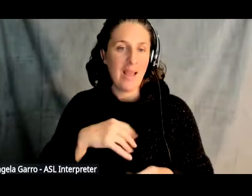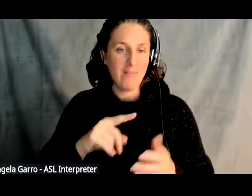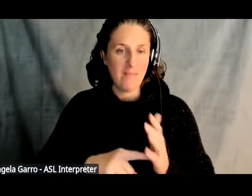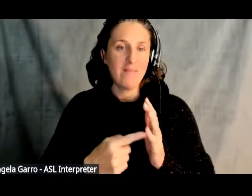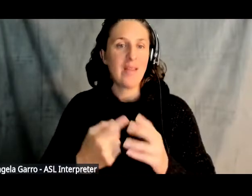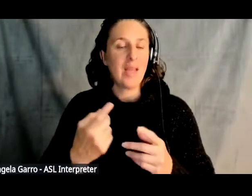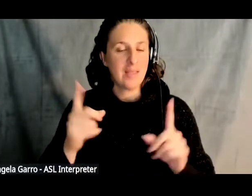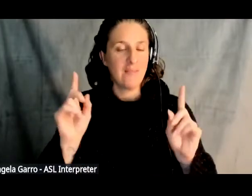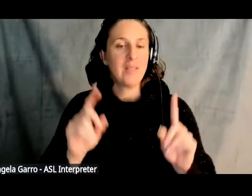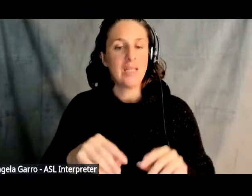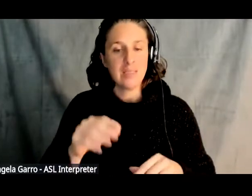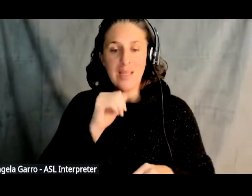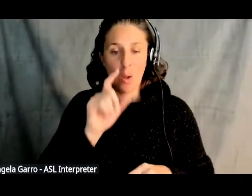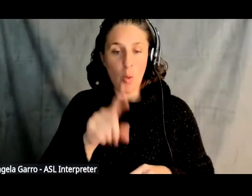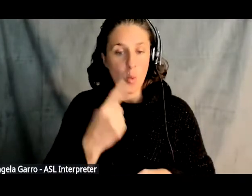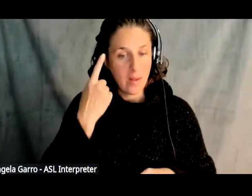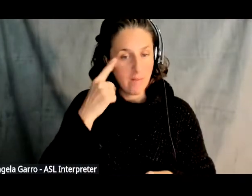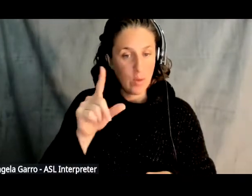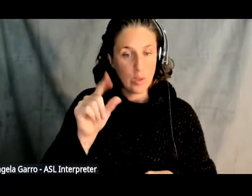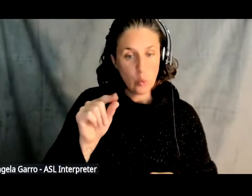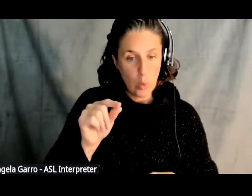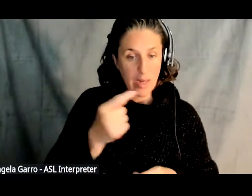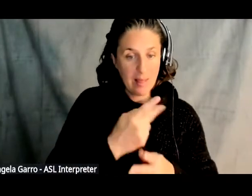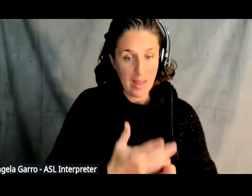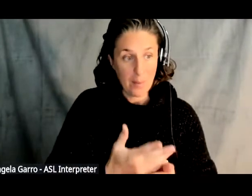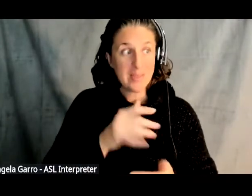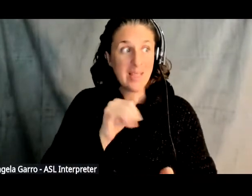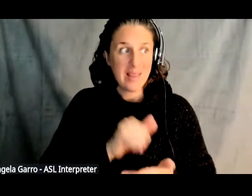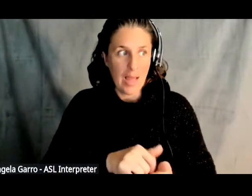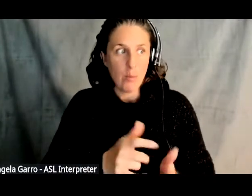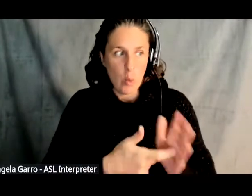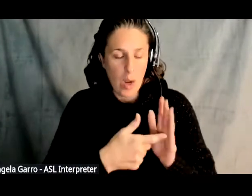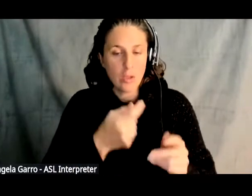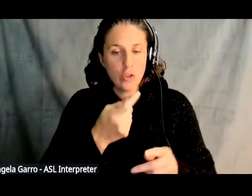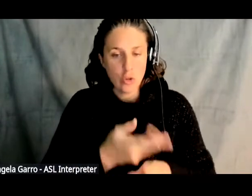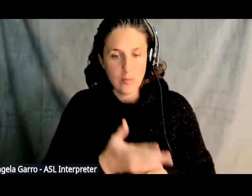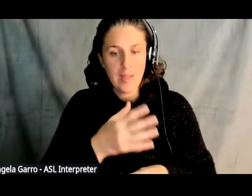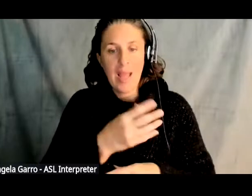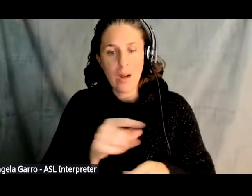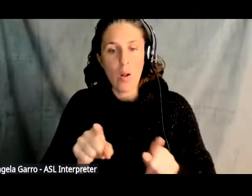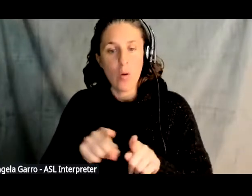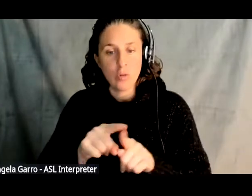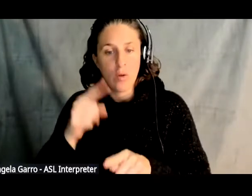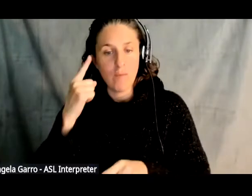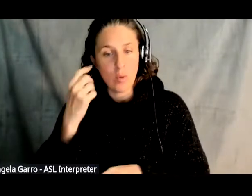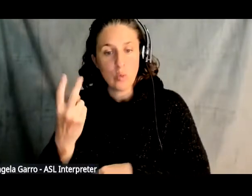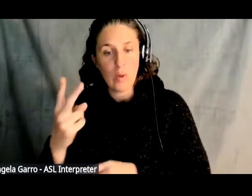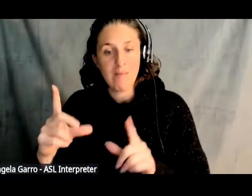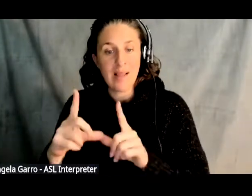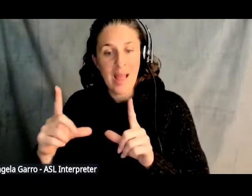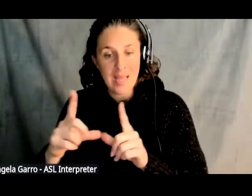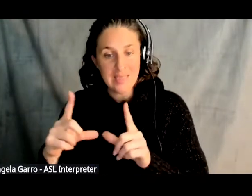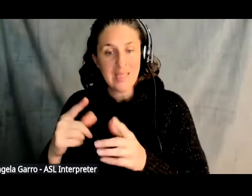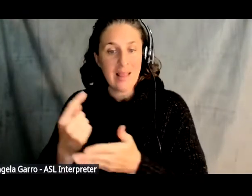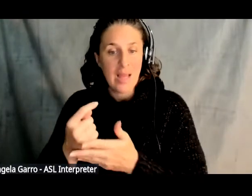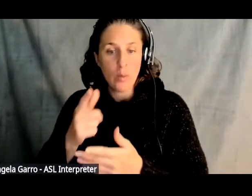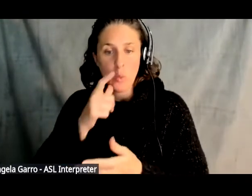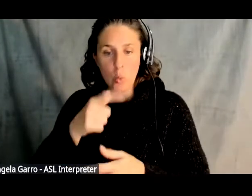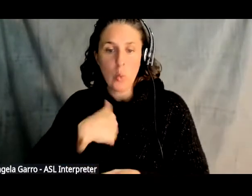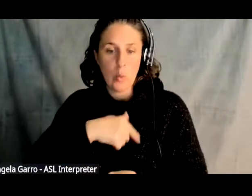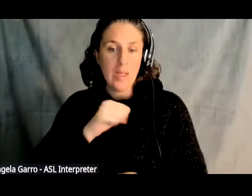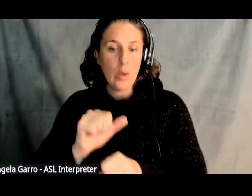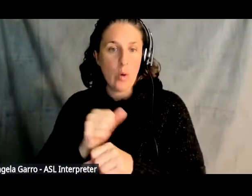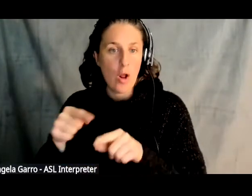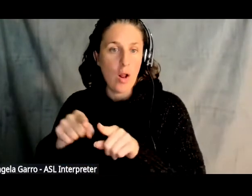20 therapists who require the supervision, but also for the 12 licensed therapists who we work alongside.